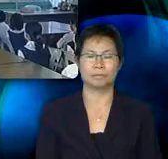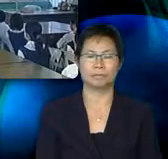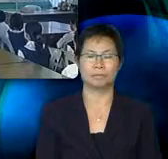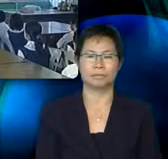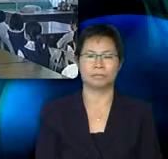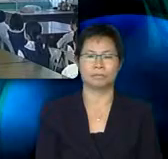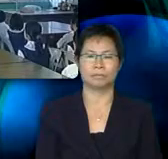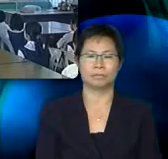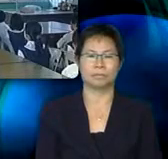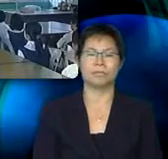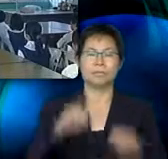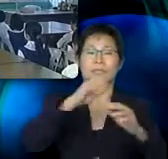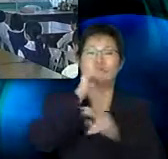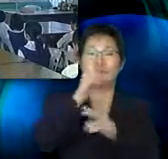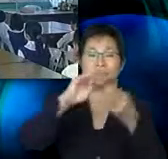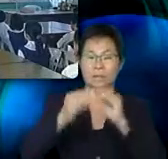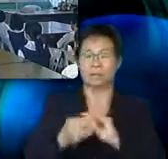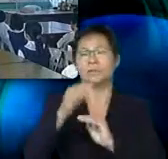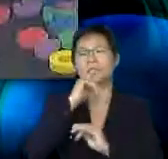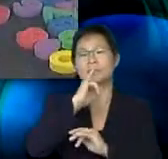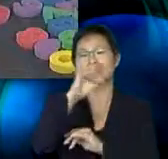The second number is 7.